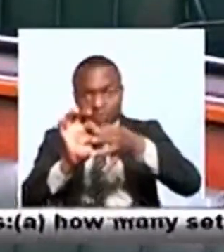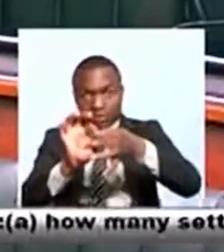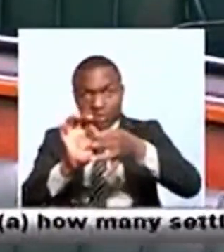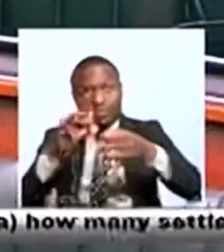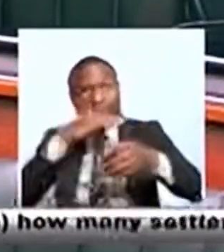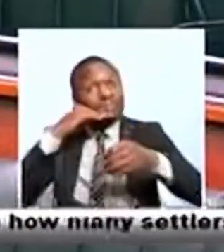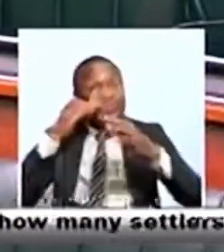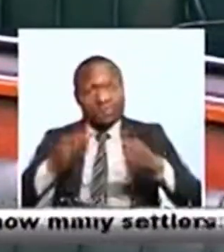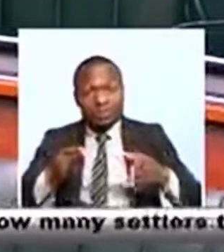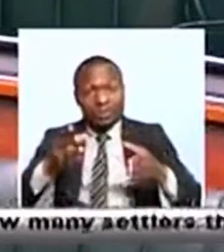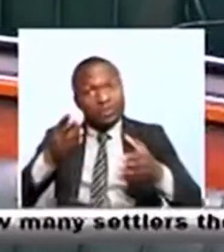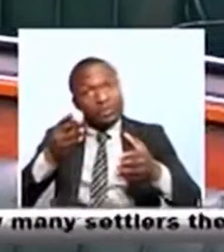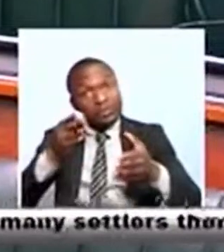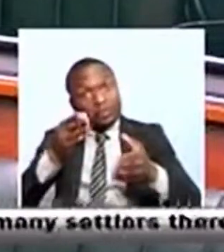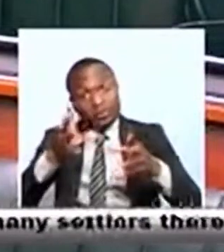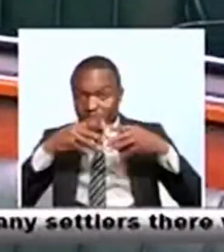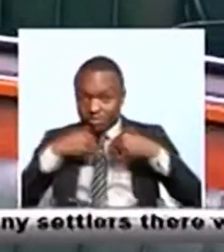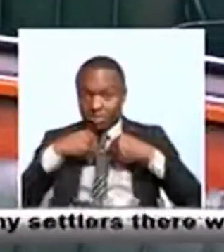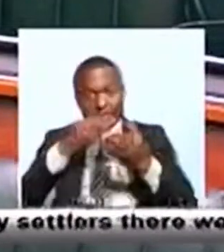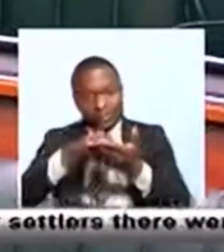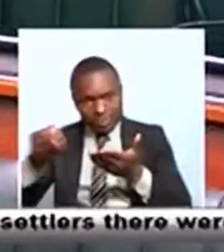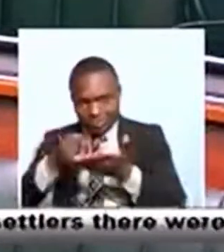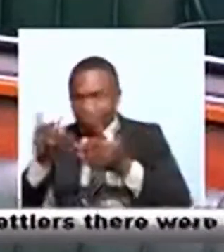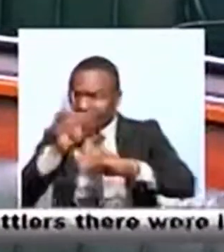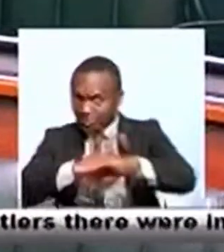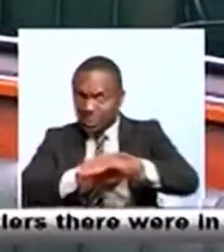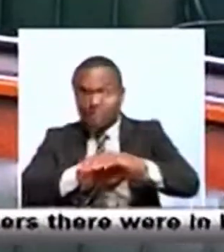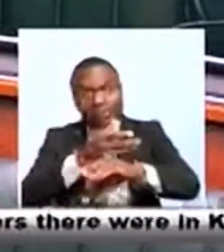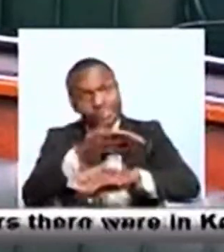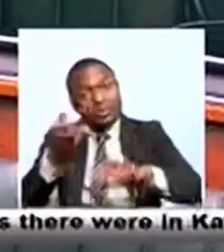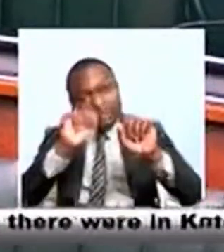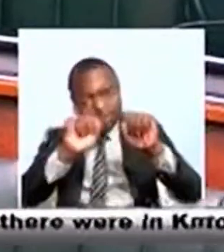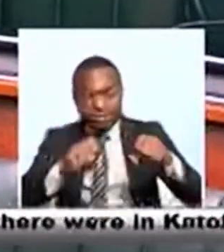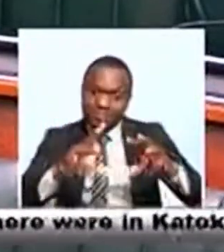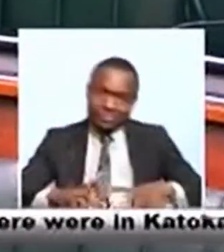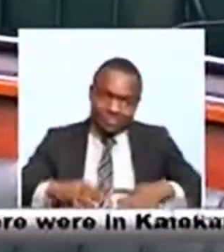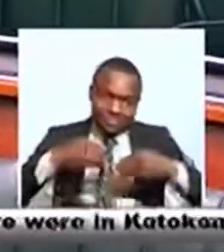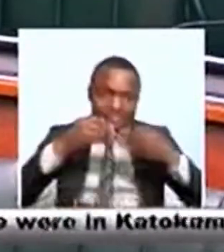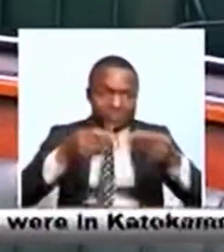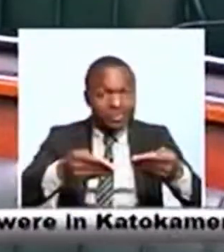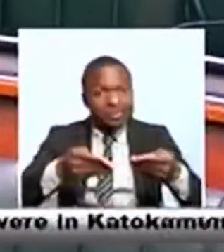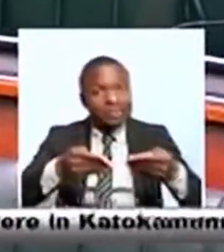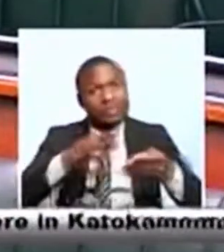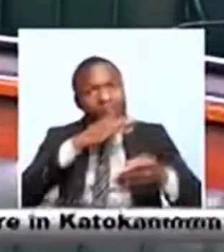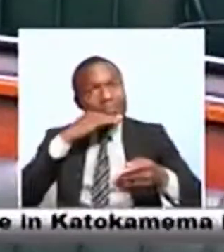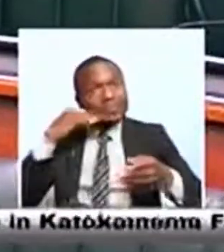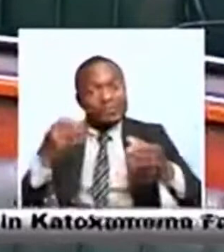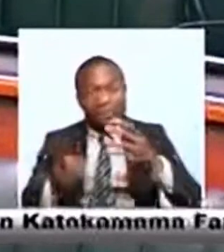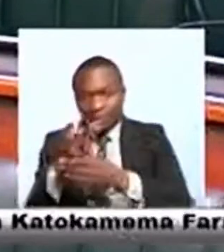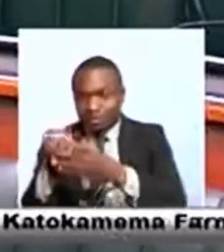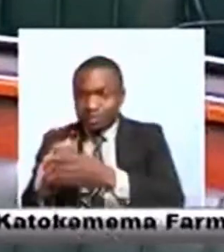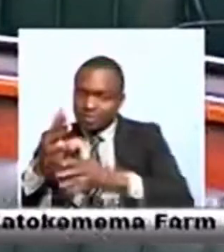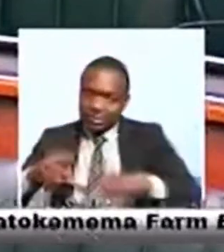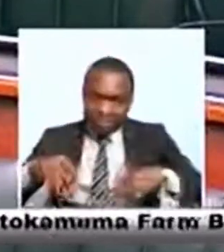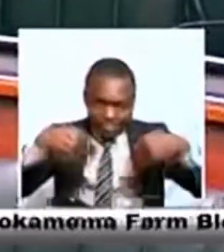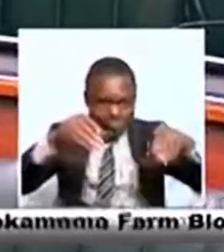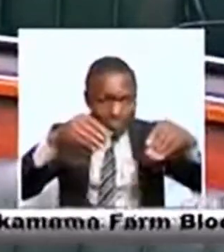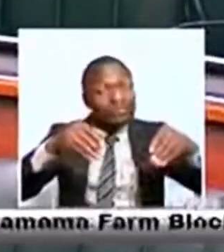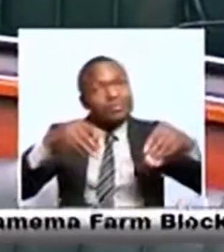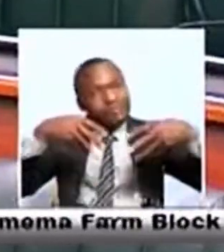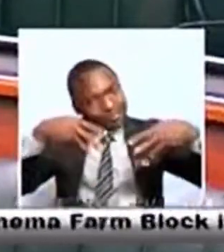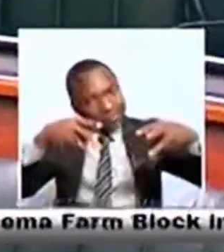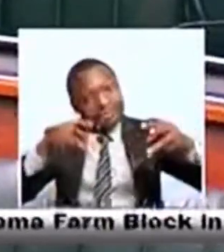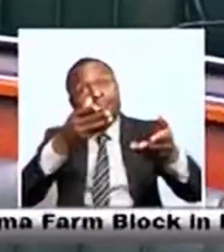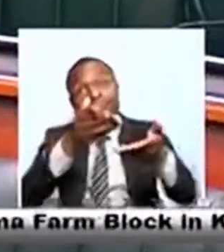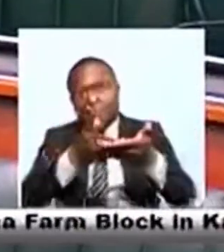receive farm inputs on time, and for them to be able to produce farm produce and take it back to the market. Given